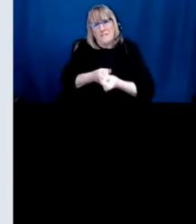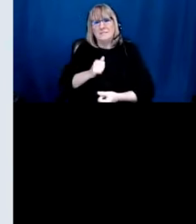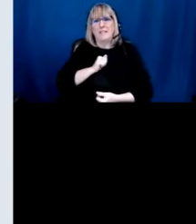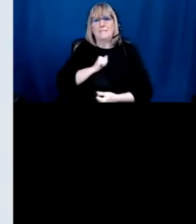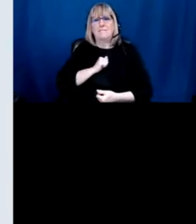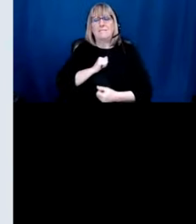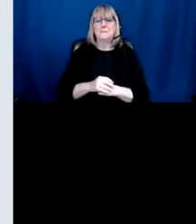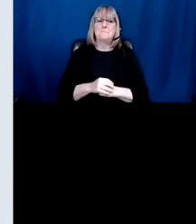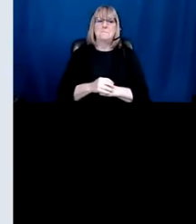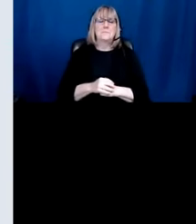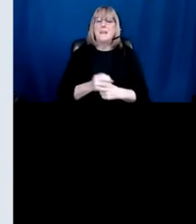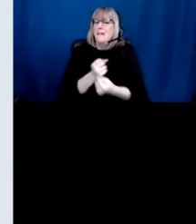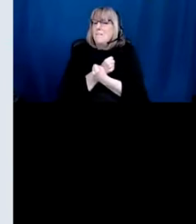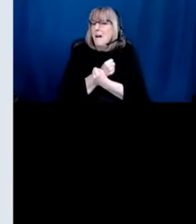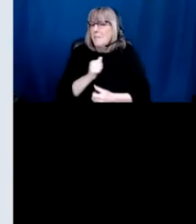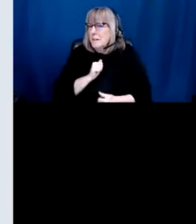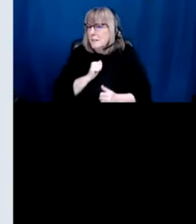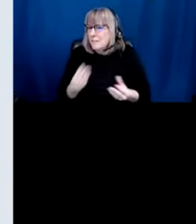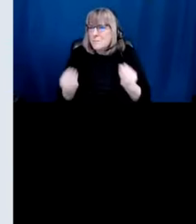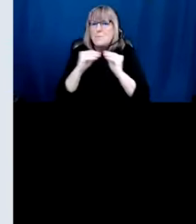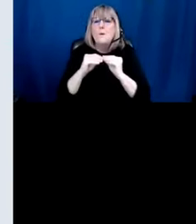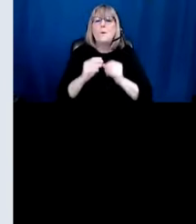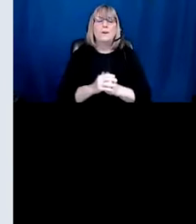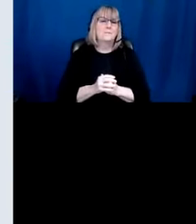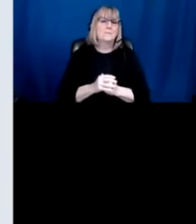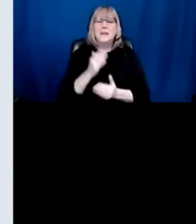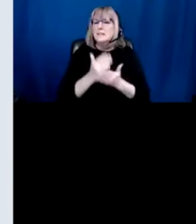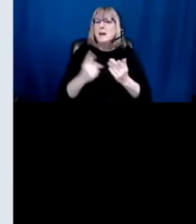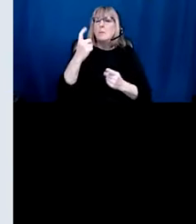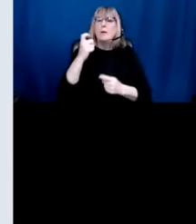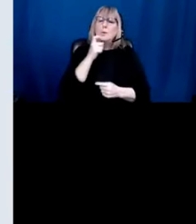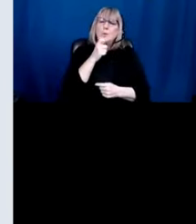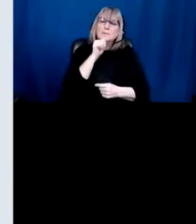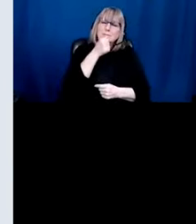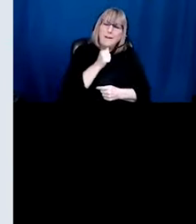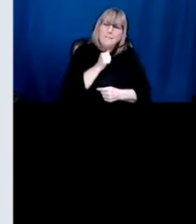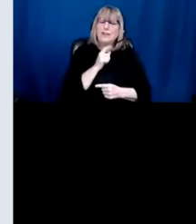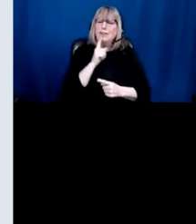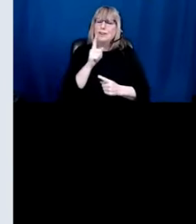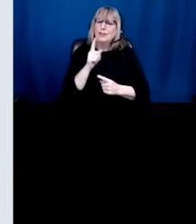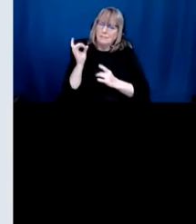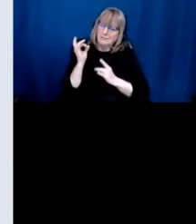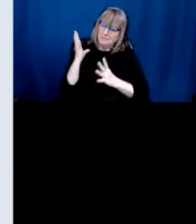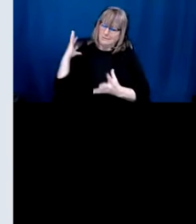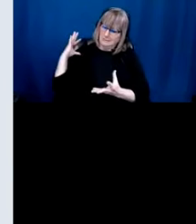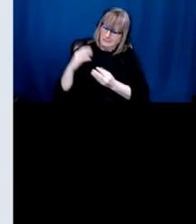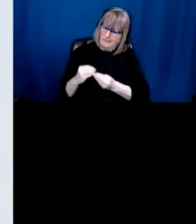vida. Ella dice que me ha permitido a quererme más a mí misma